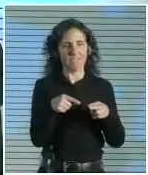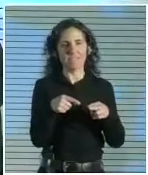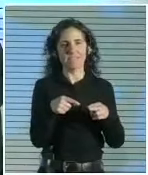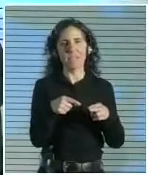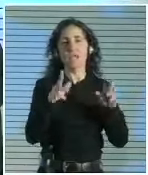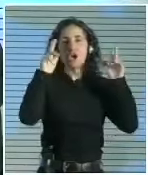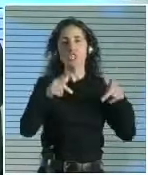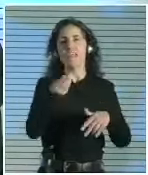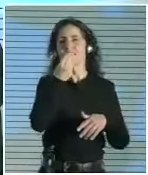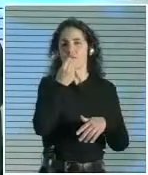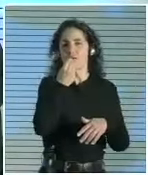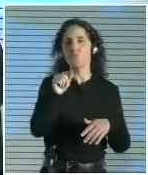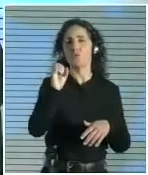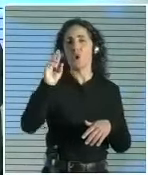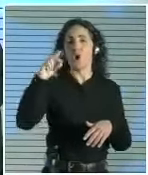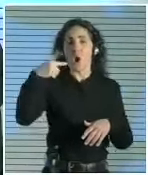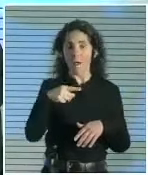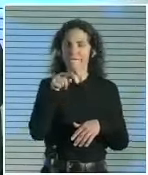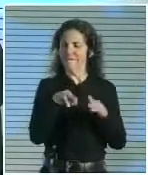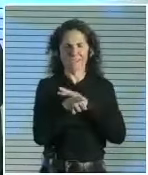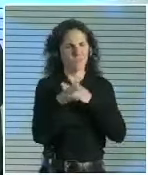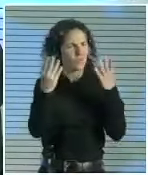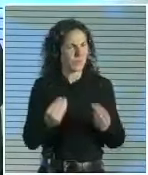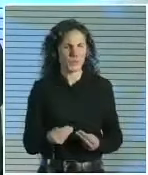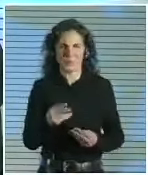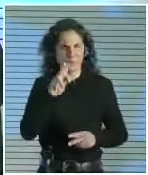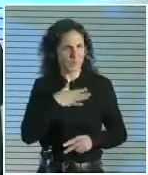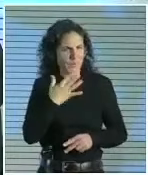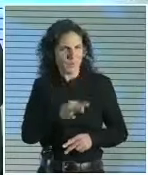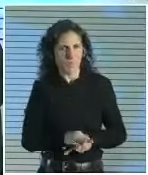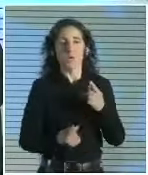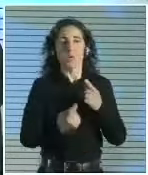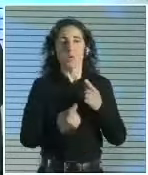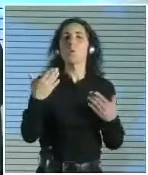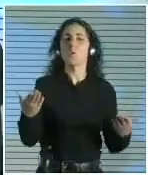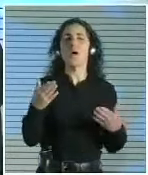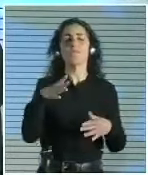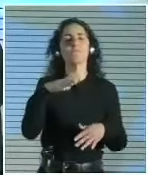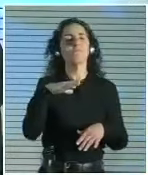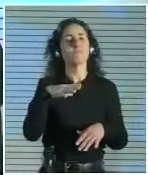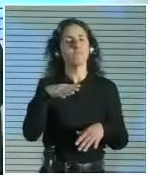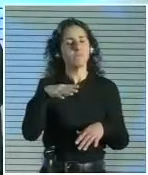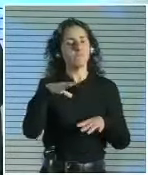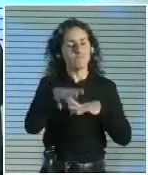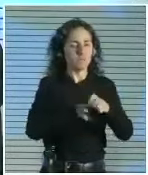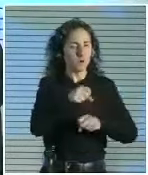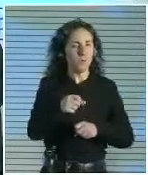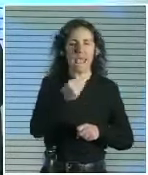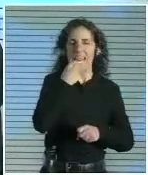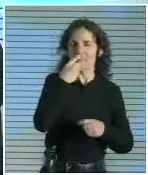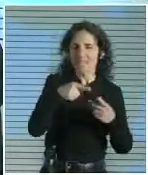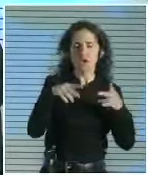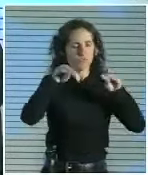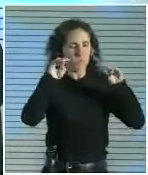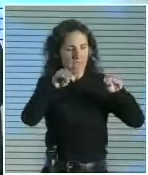resources, and that included guidance on food procurement, staff training, consumer engagement, menu design, how to